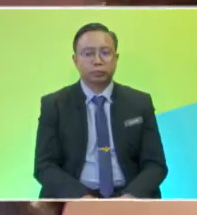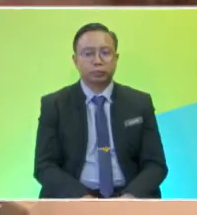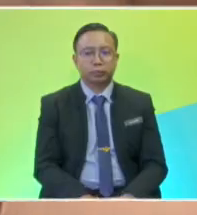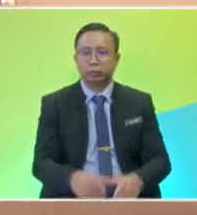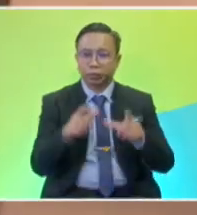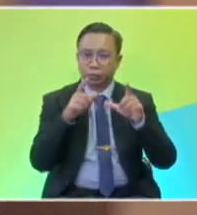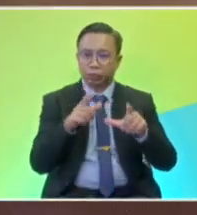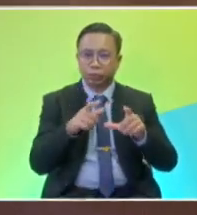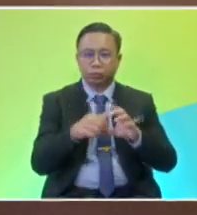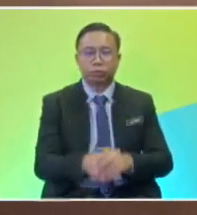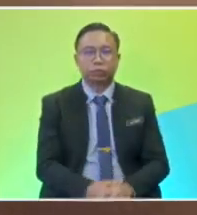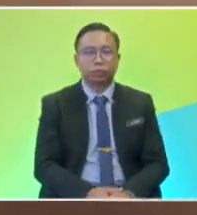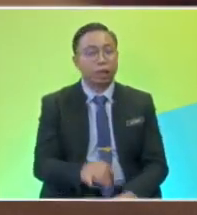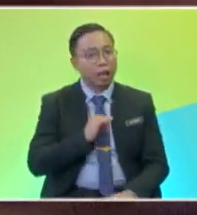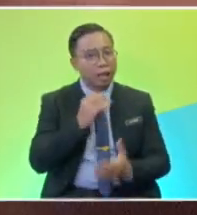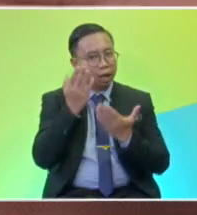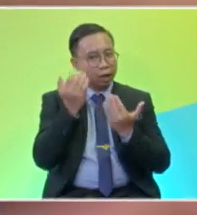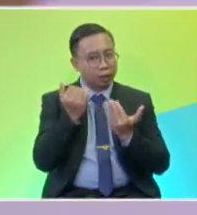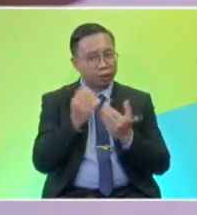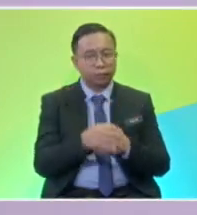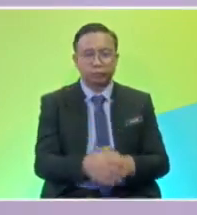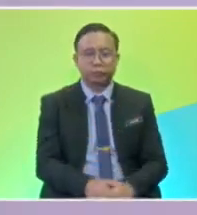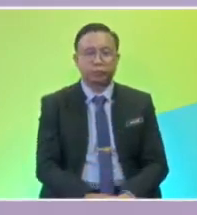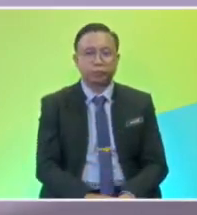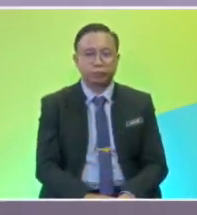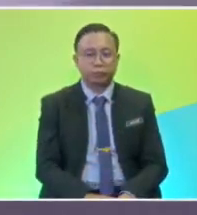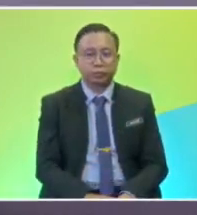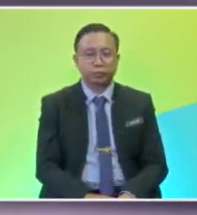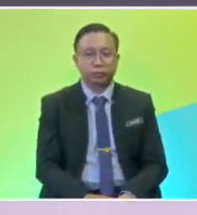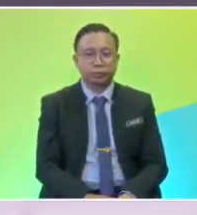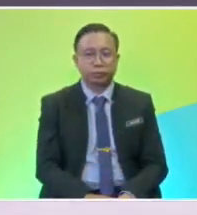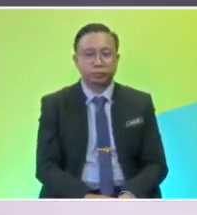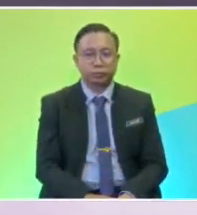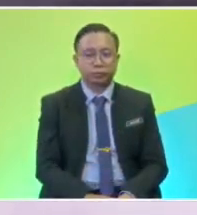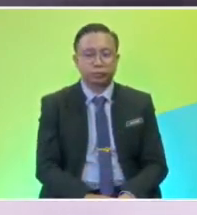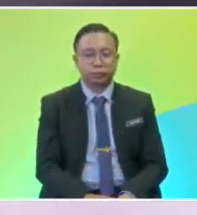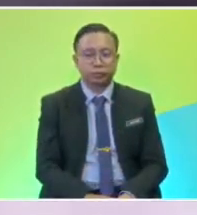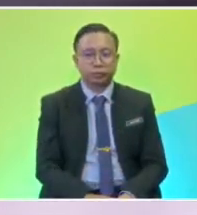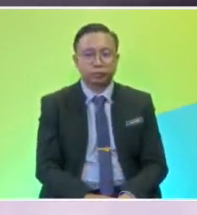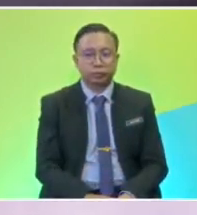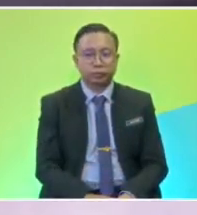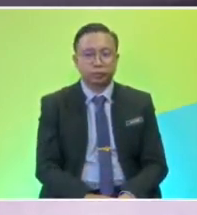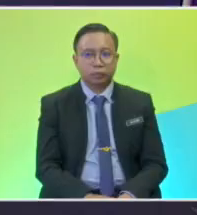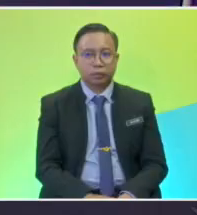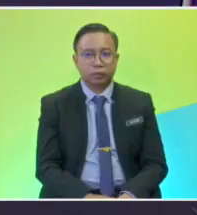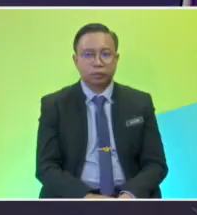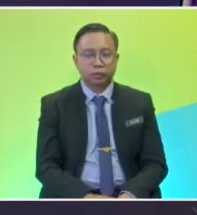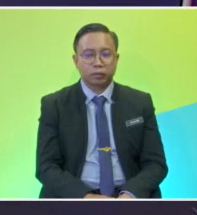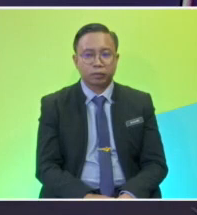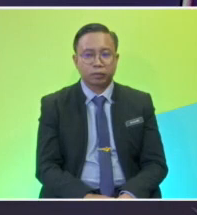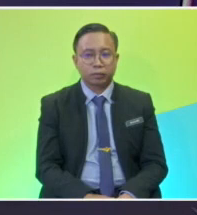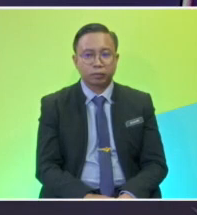Yeah. So, I hope it's correct. That's one. Okay. Yeah, correct. Right, so what else?